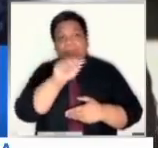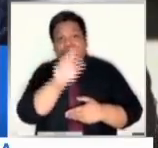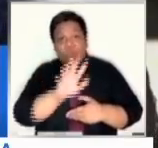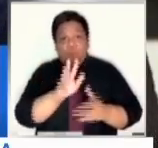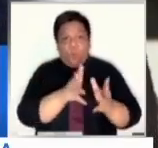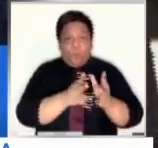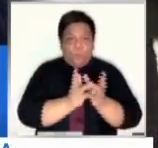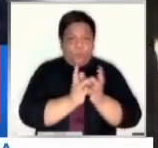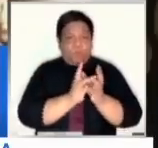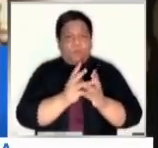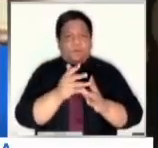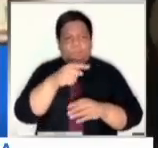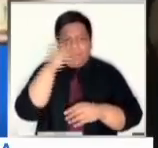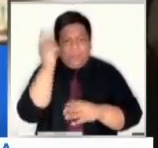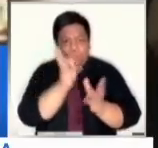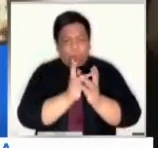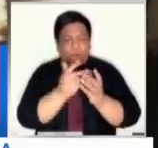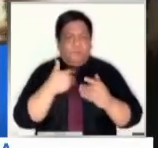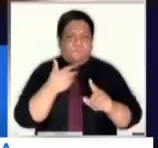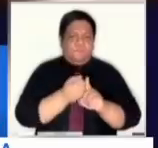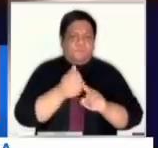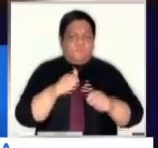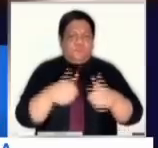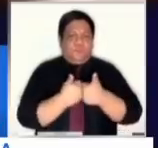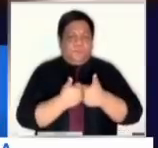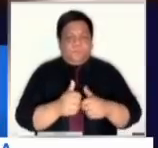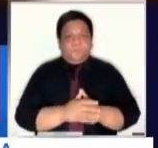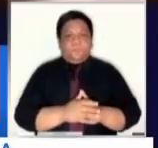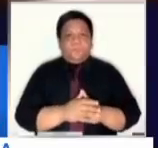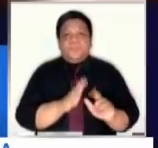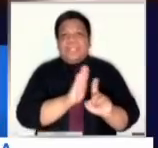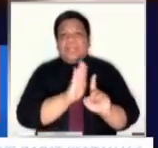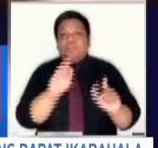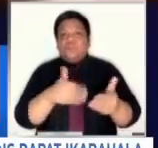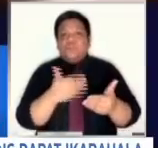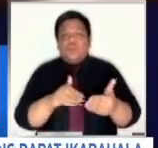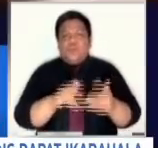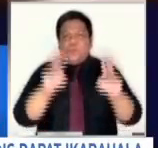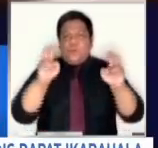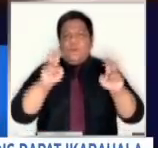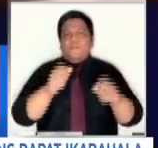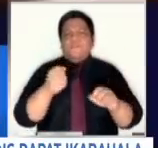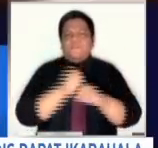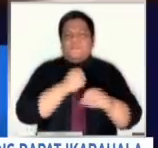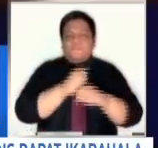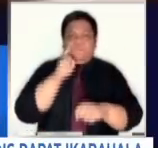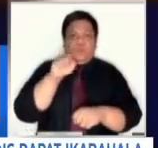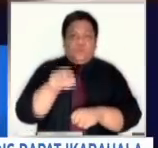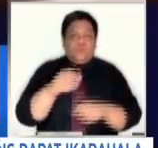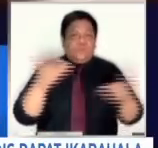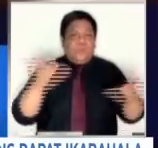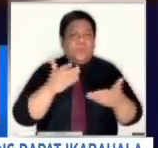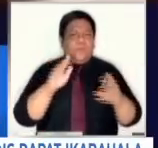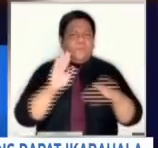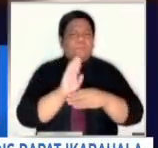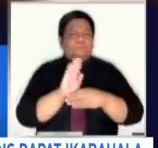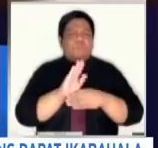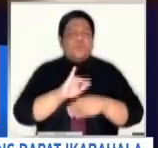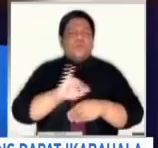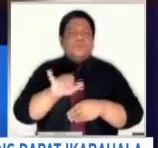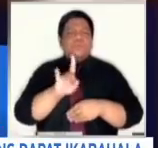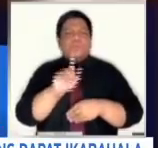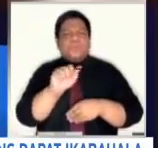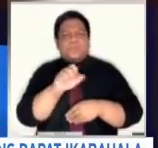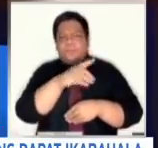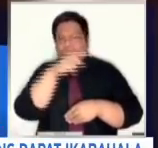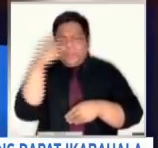Amerika. Nanalo ang kanta niyang Fight For You sa pelikulang Judas and the Black Messiah. Bukod sa kanyang Oscar, meron na rin siyang apat